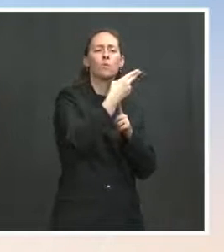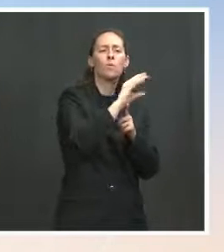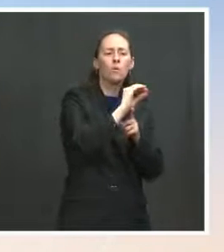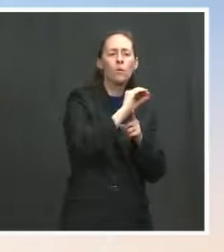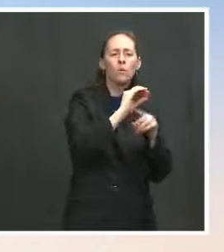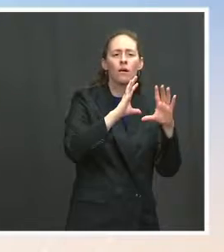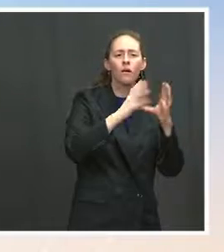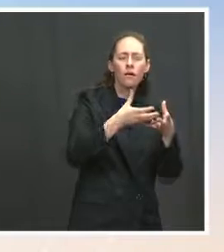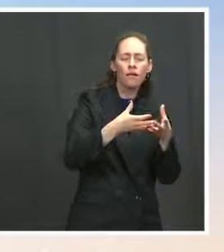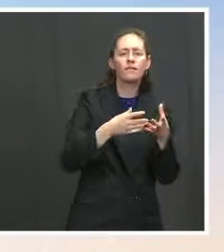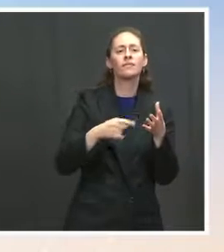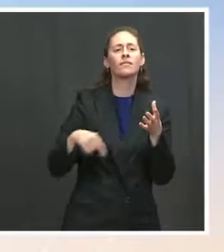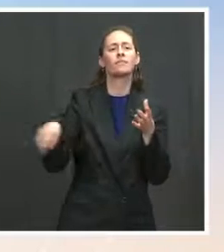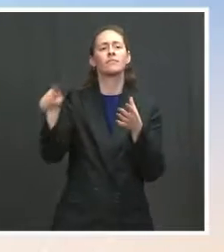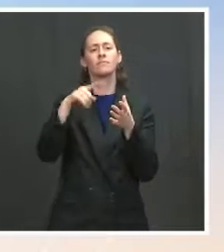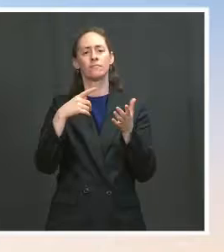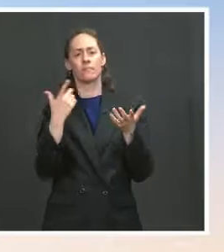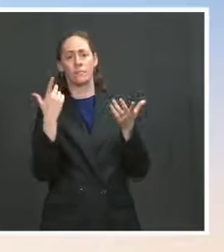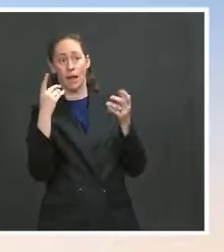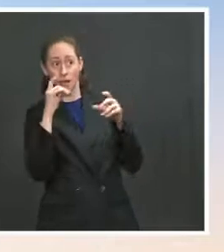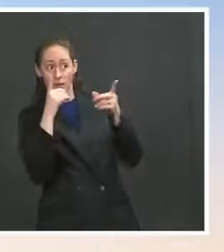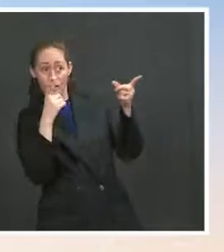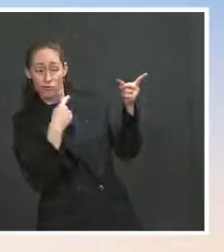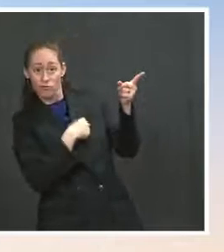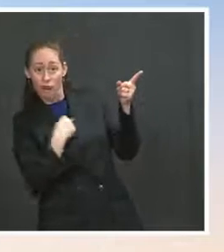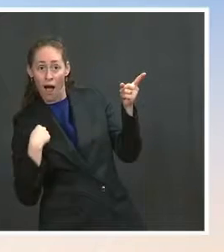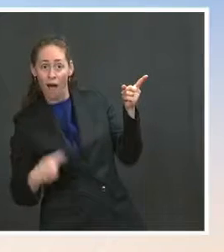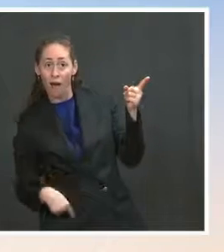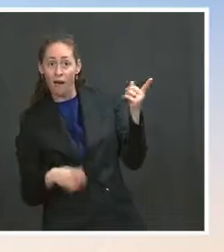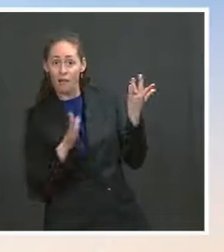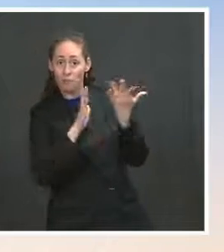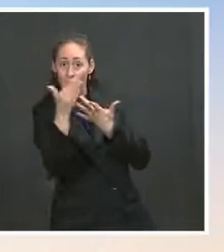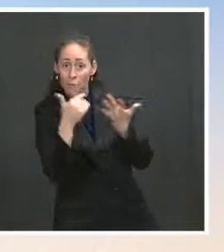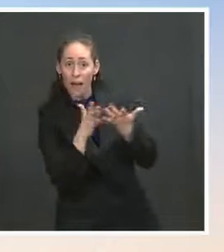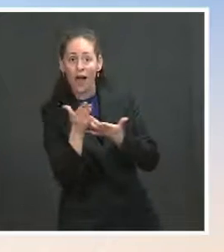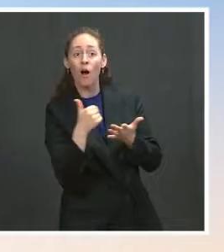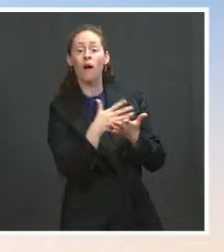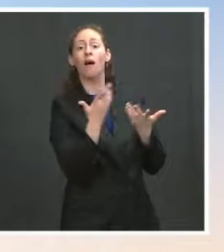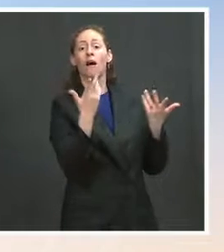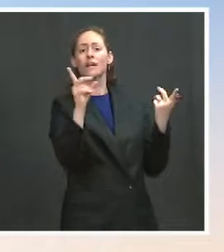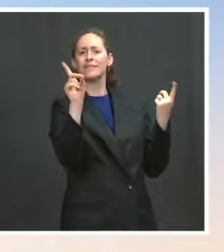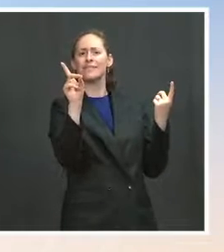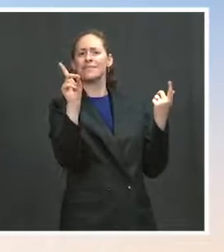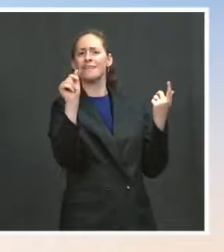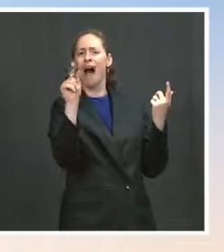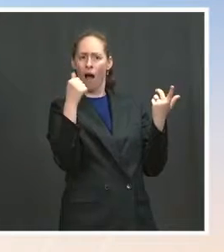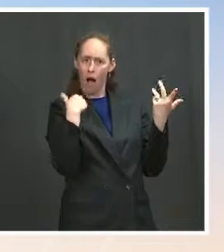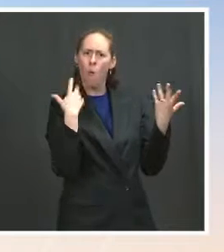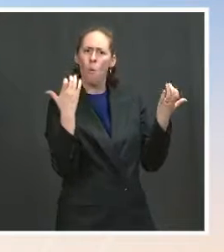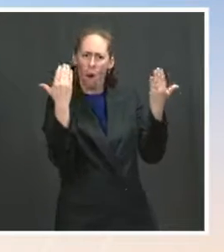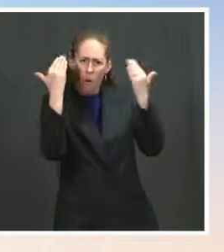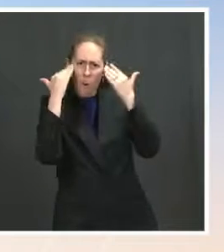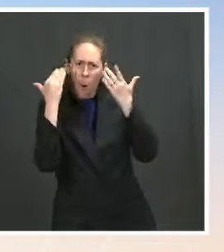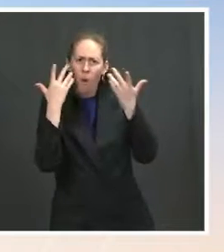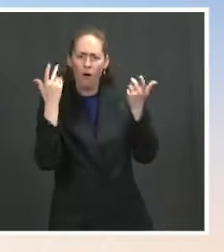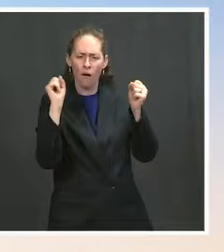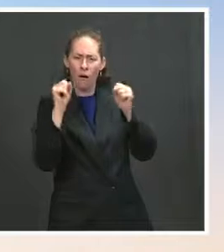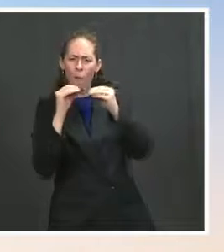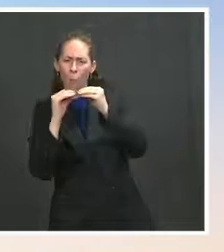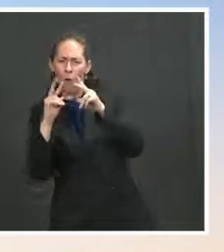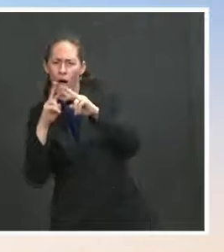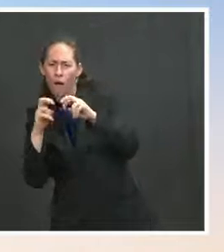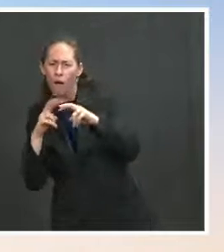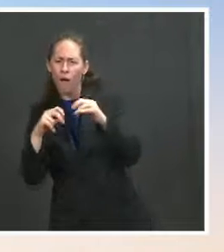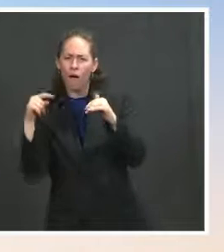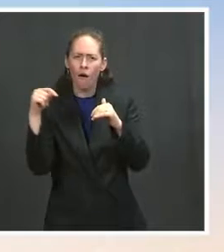transparent, to provide the underlying data so other scientists can take a look at that data and to participate in a constructive way in